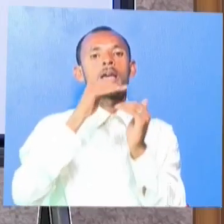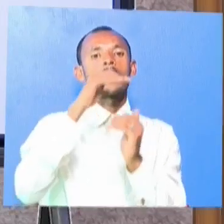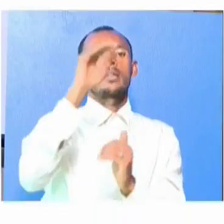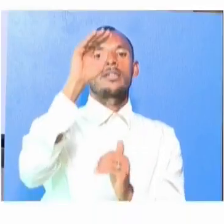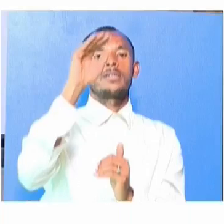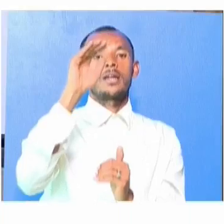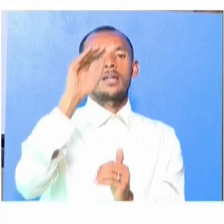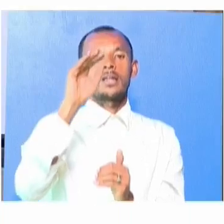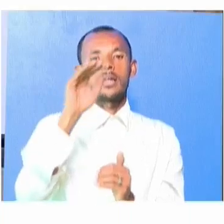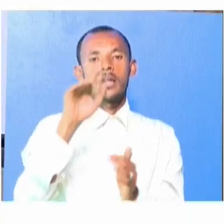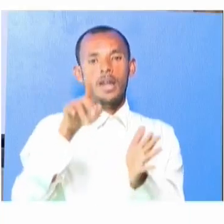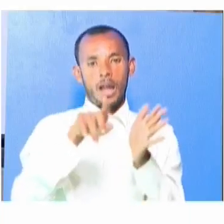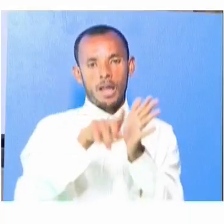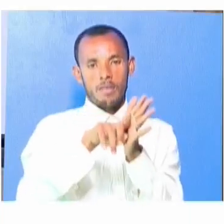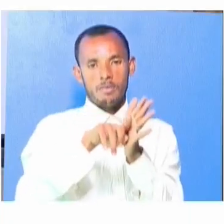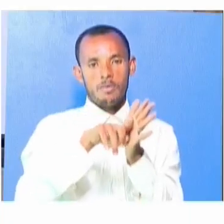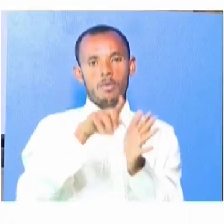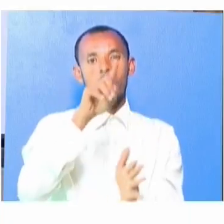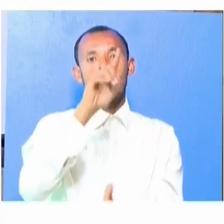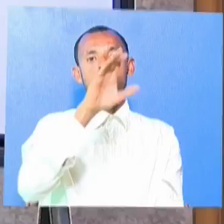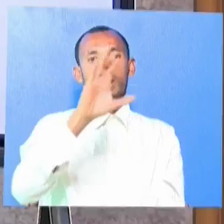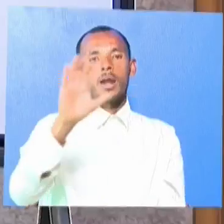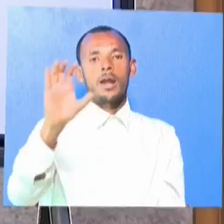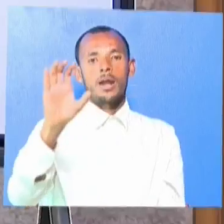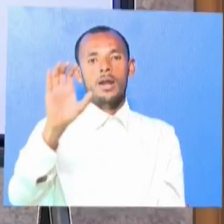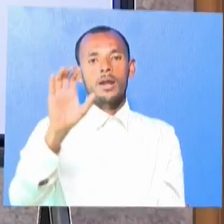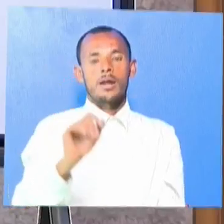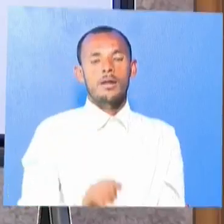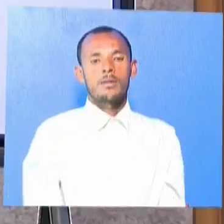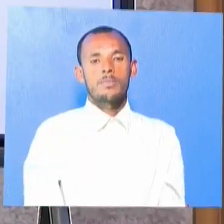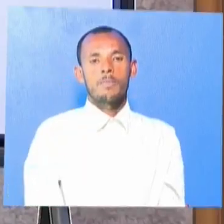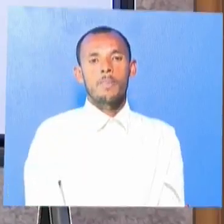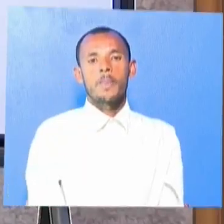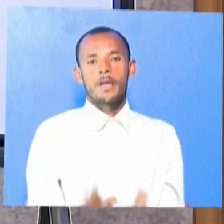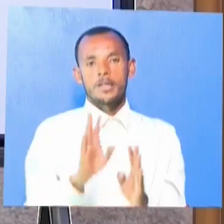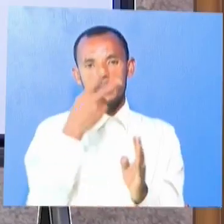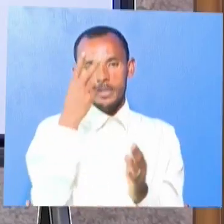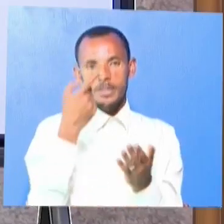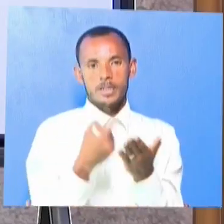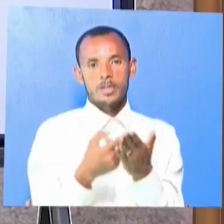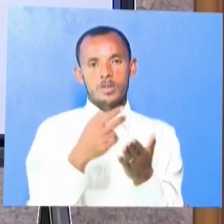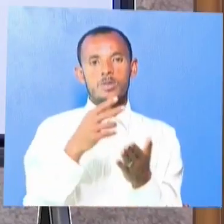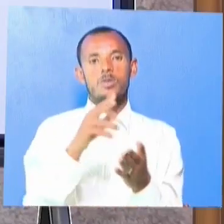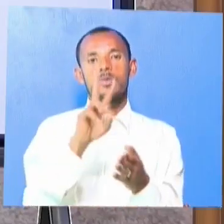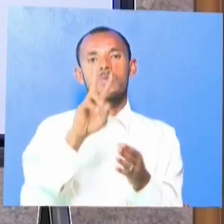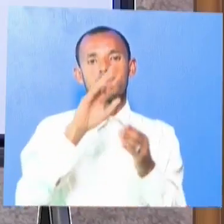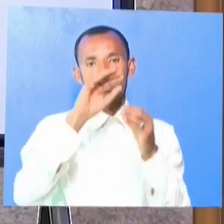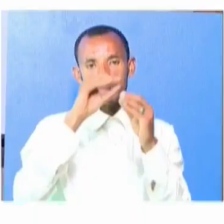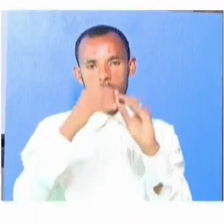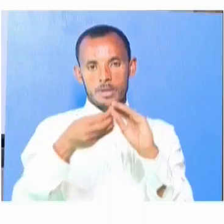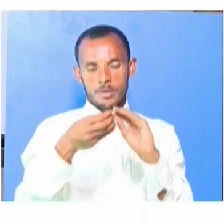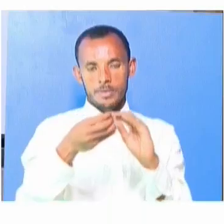is greater than negative 100. Let's see these two numbers.